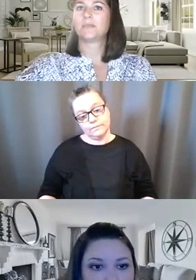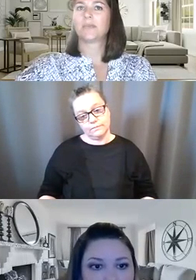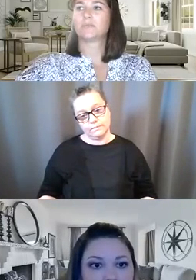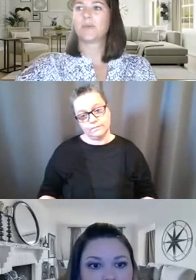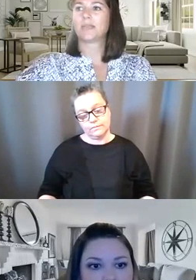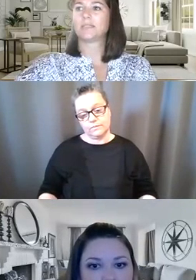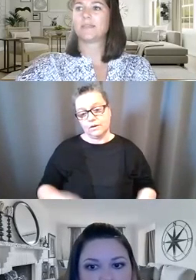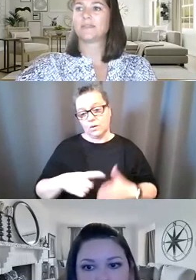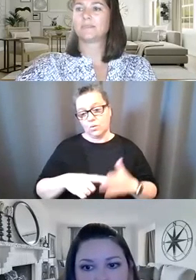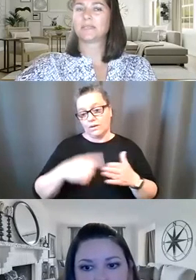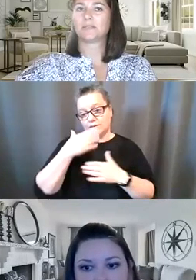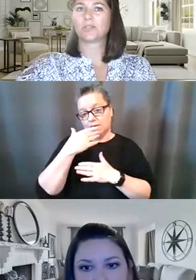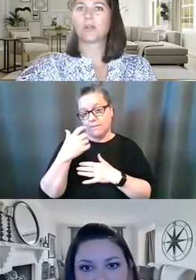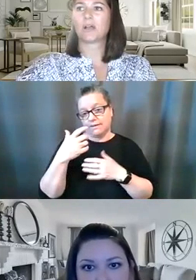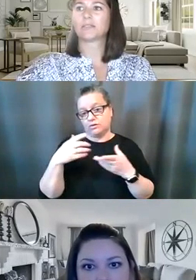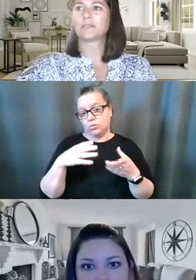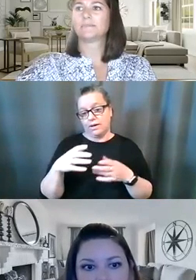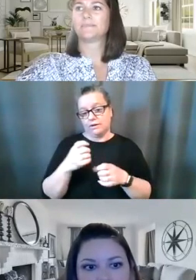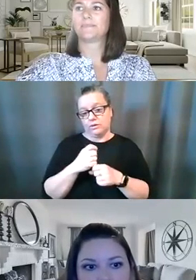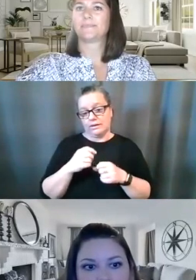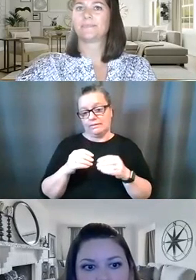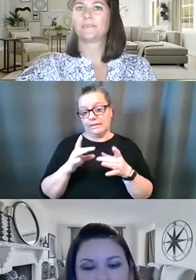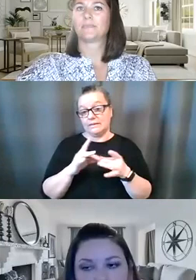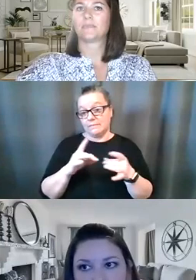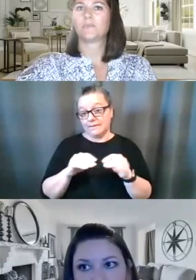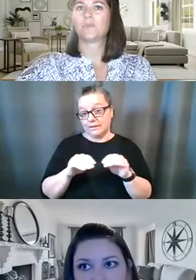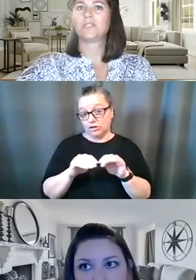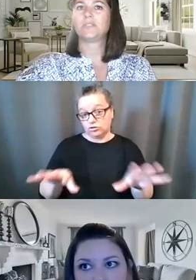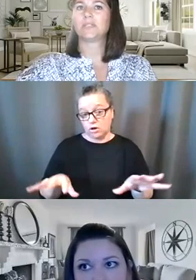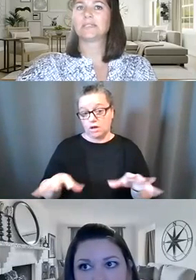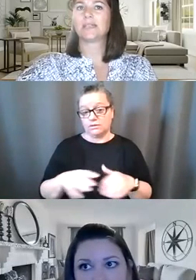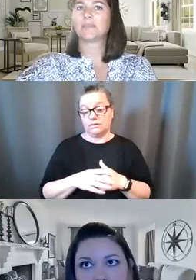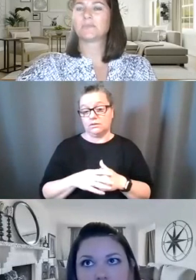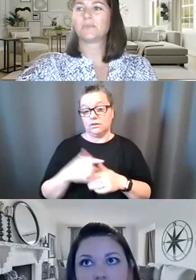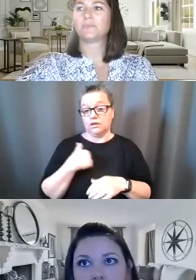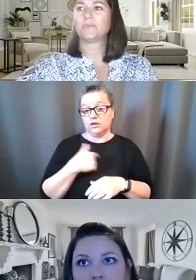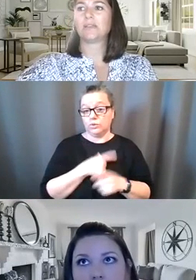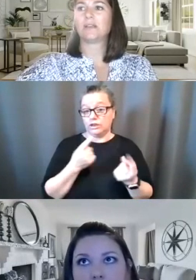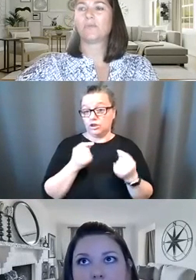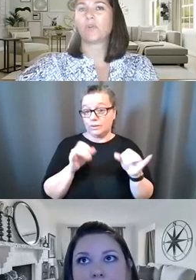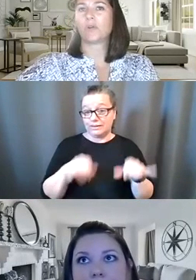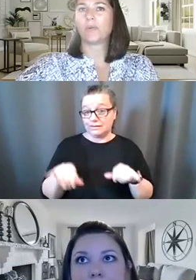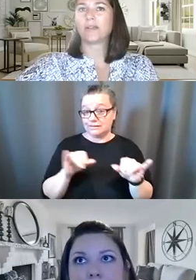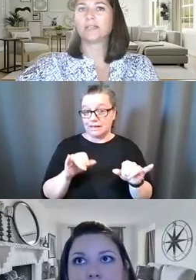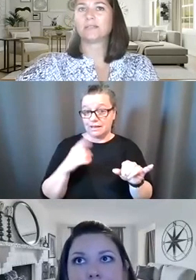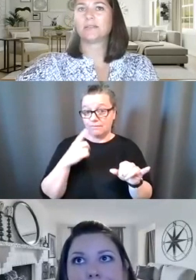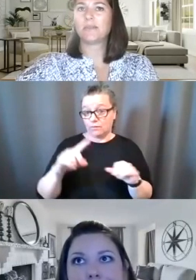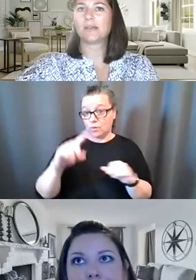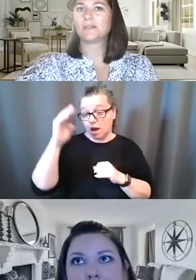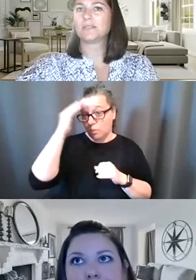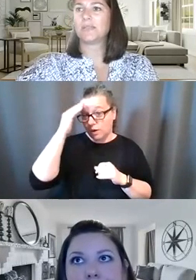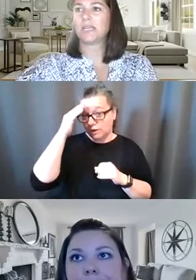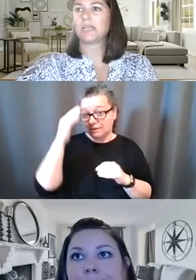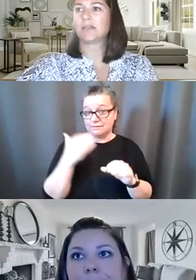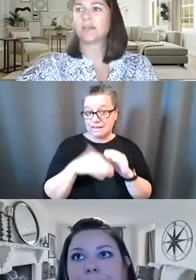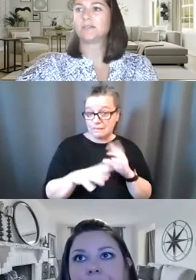What's the best way to get this message across? Would we do it the same as we did for awareness?